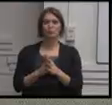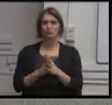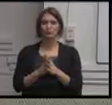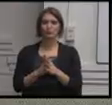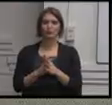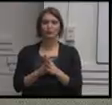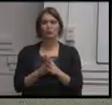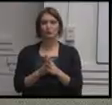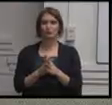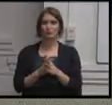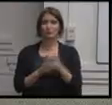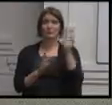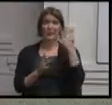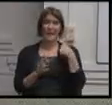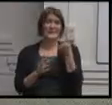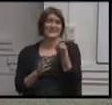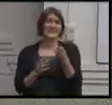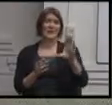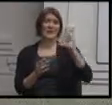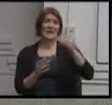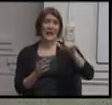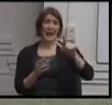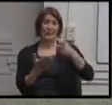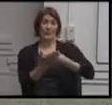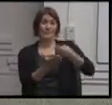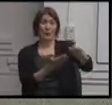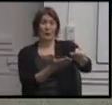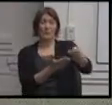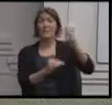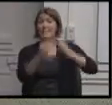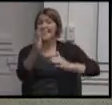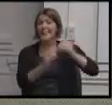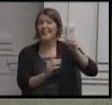There are a variety of capital purchases that I can imagine,